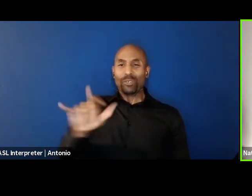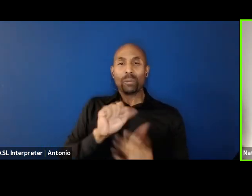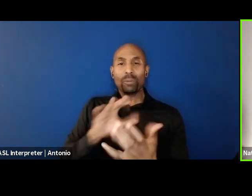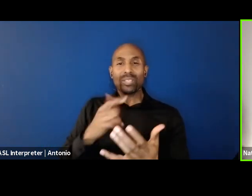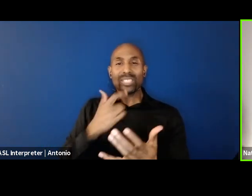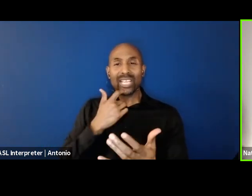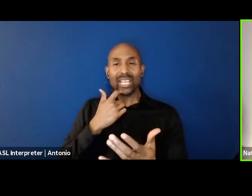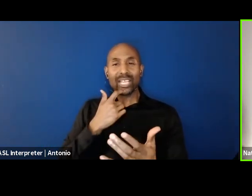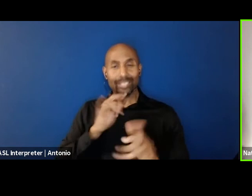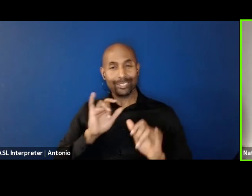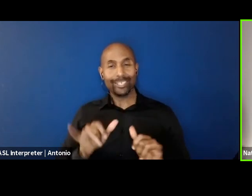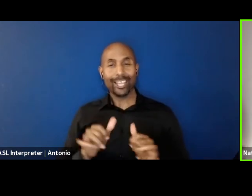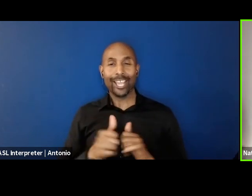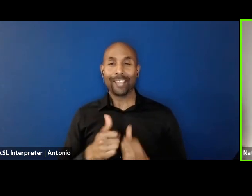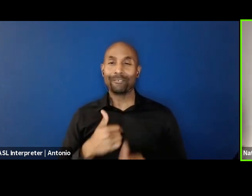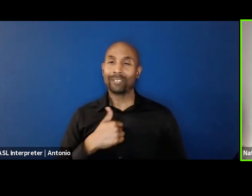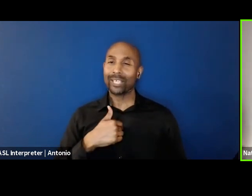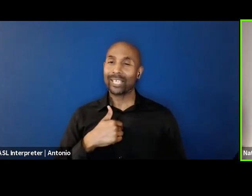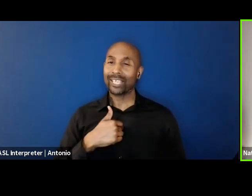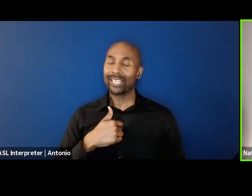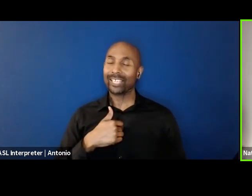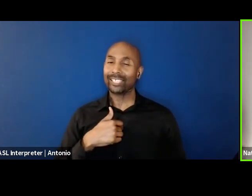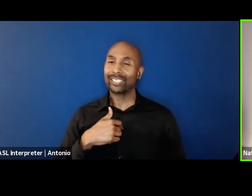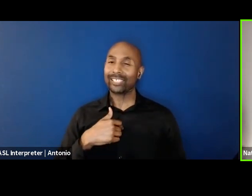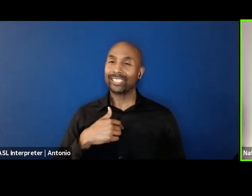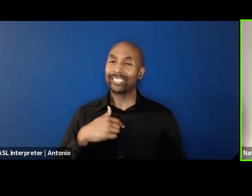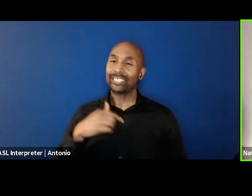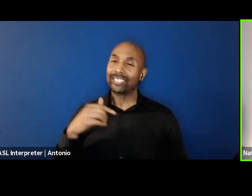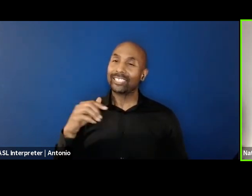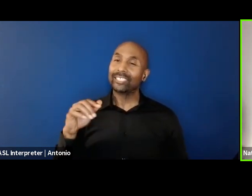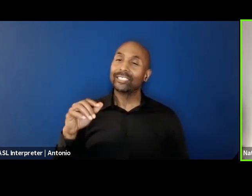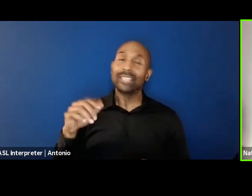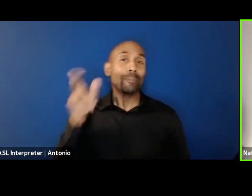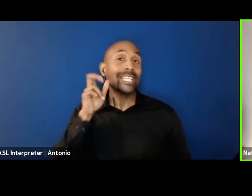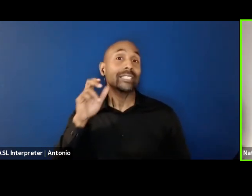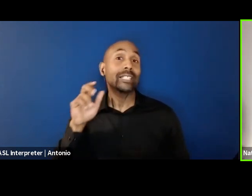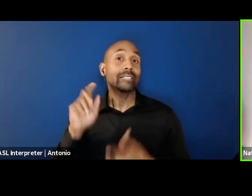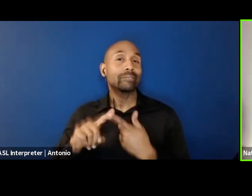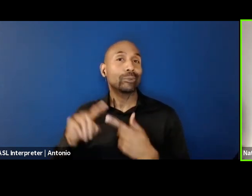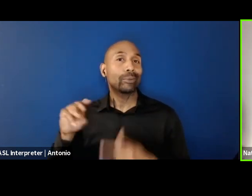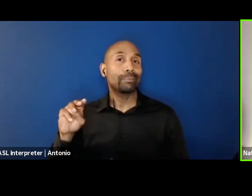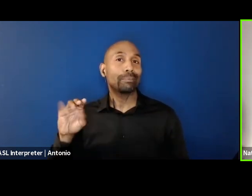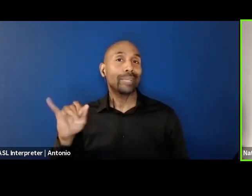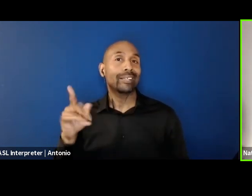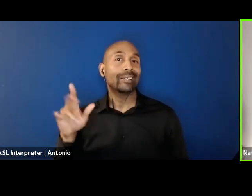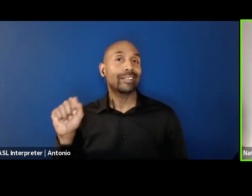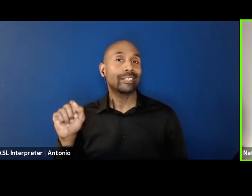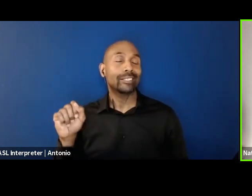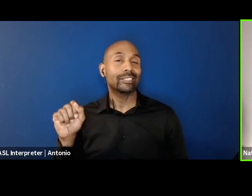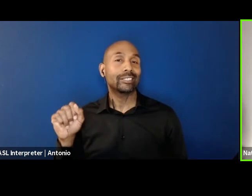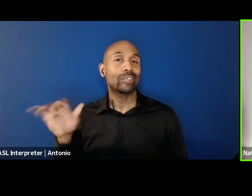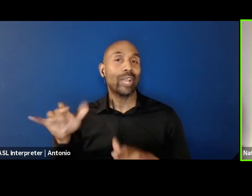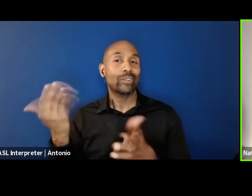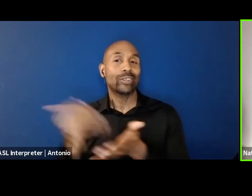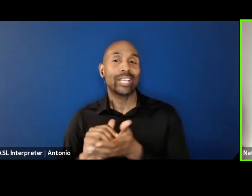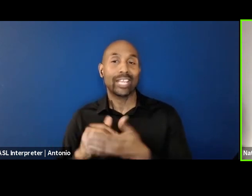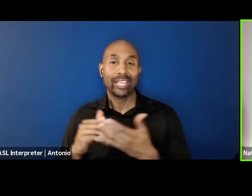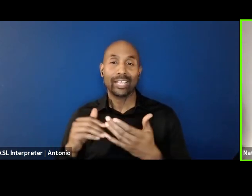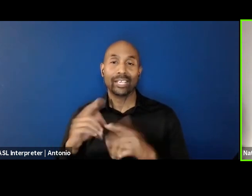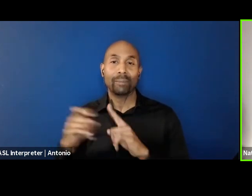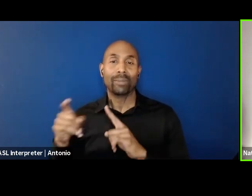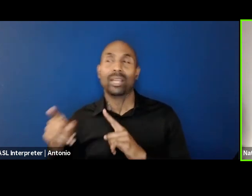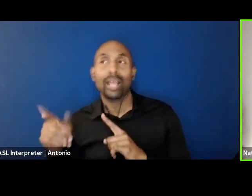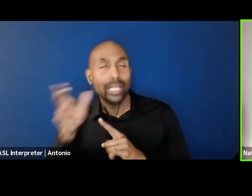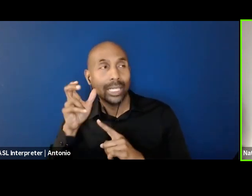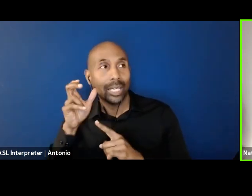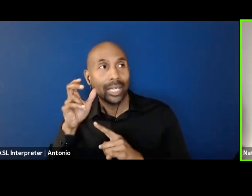up. I caught point wondering, did it all have to do with it? Was it all of it? Did